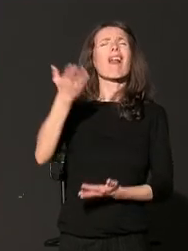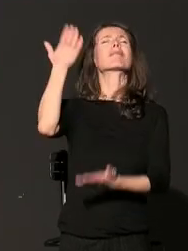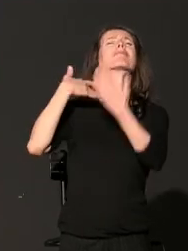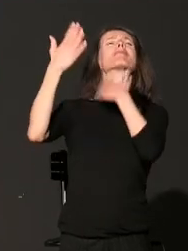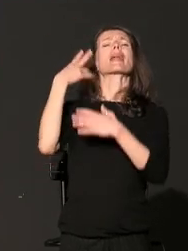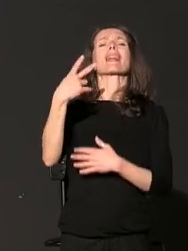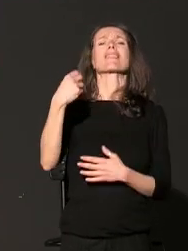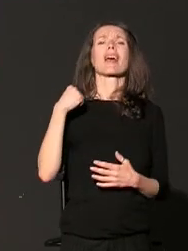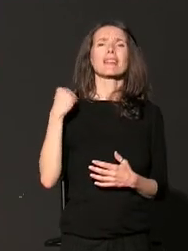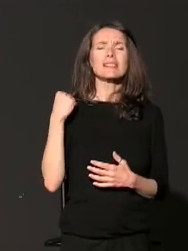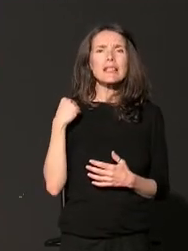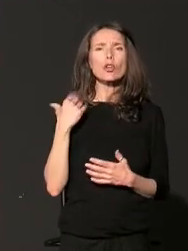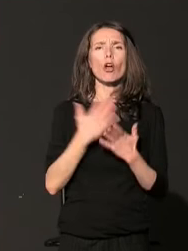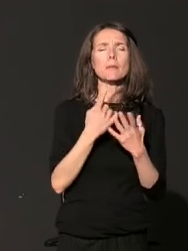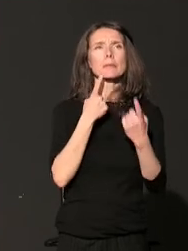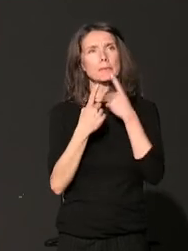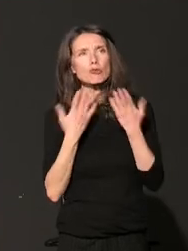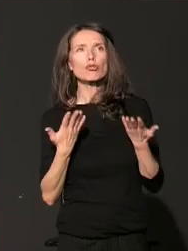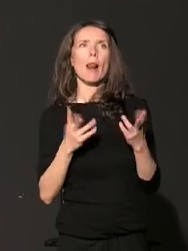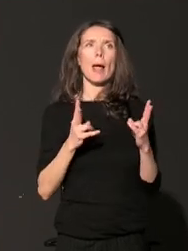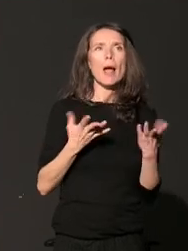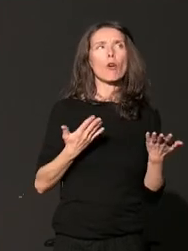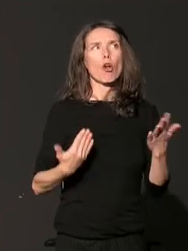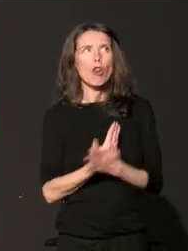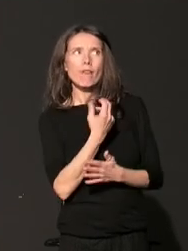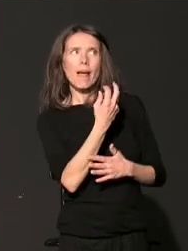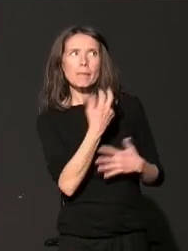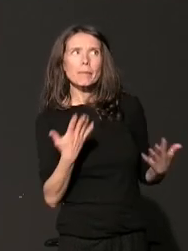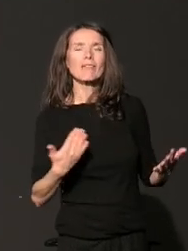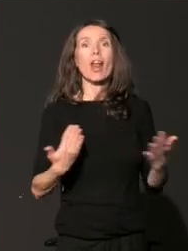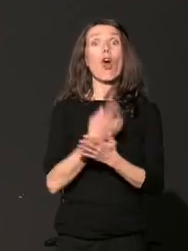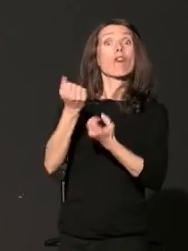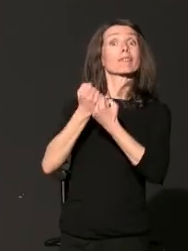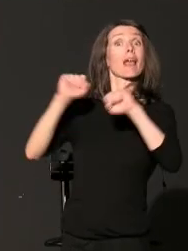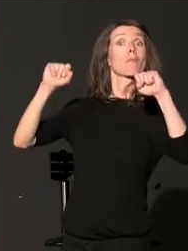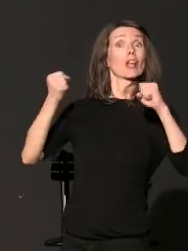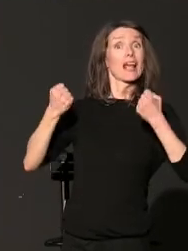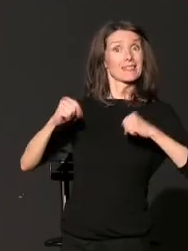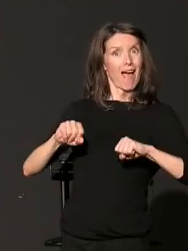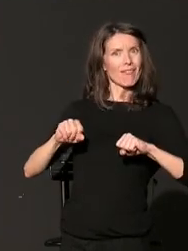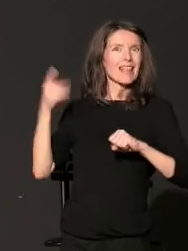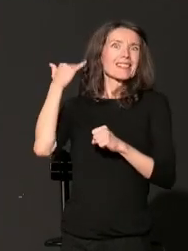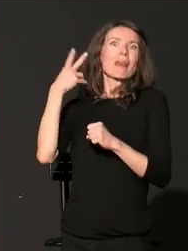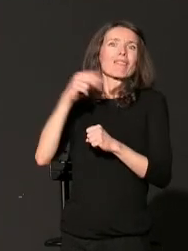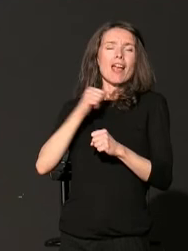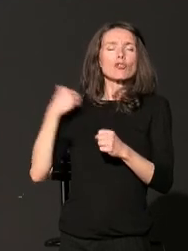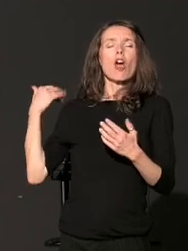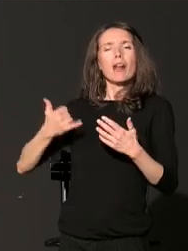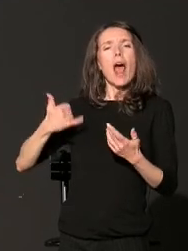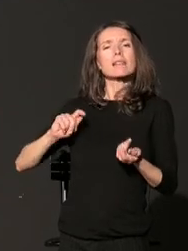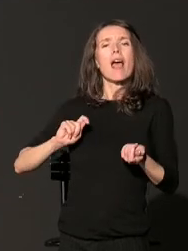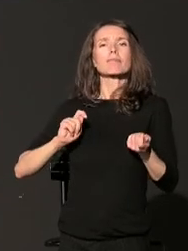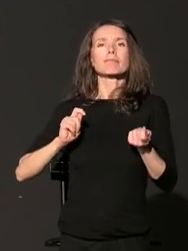of a new democratic government. And now, 20 years later, we're talking about Serbia's rise of economic growth and we're talking about